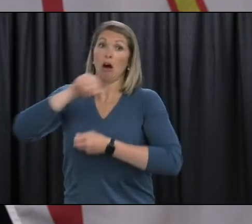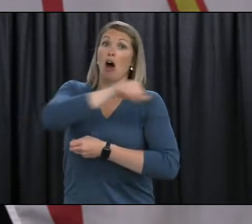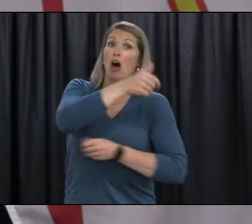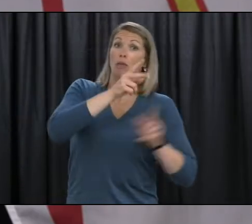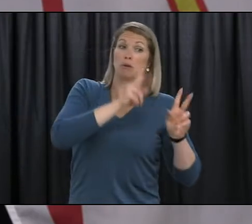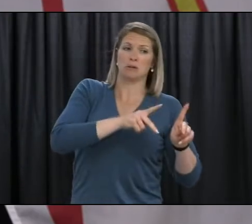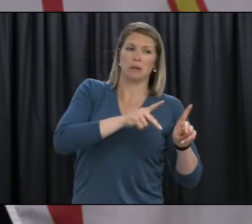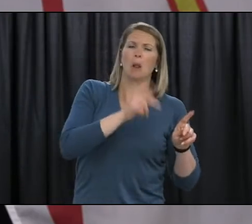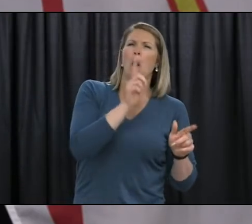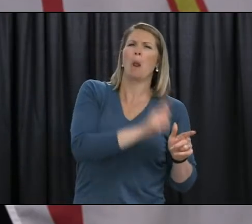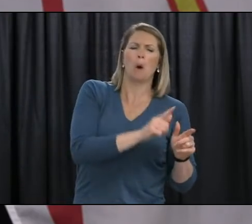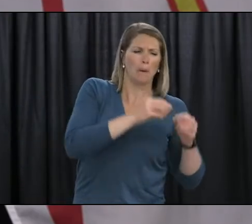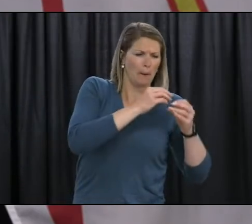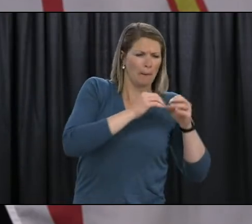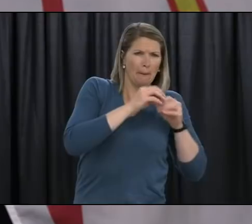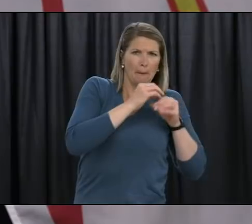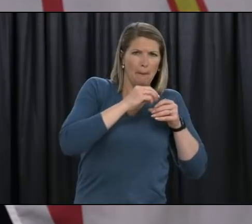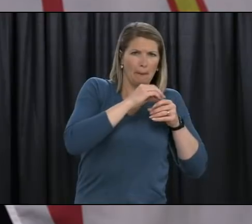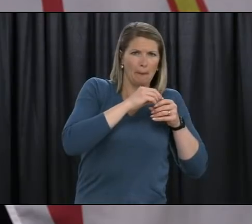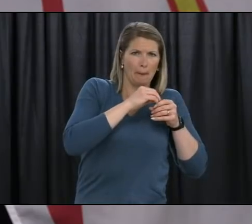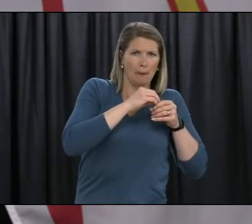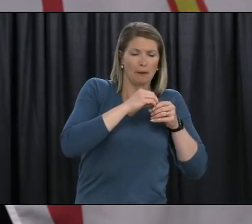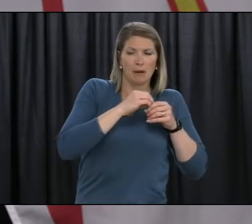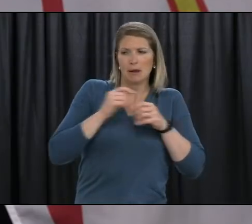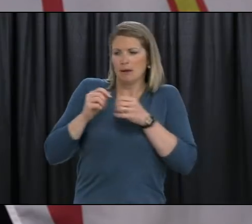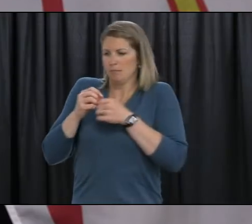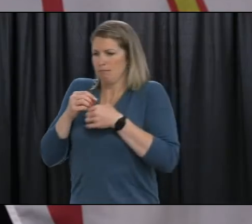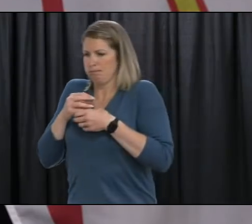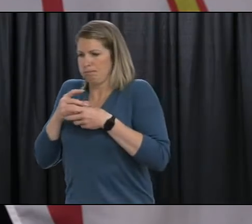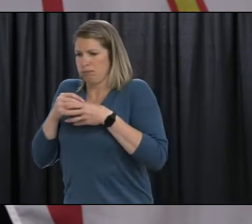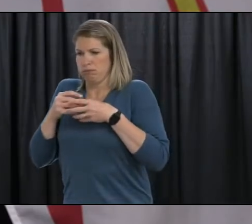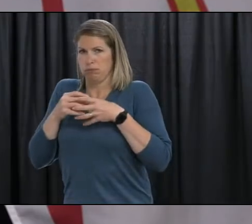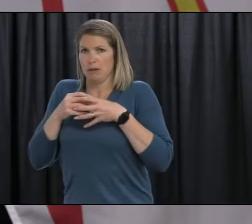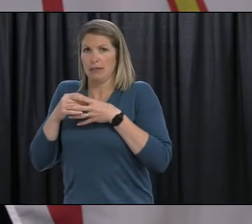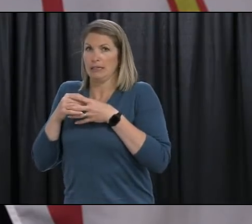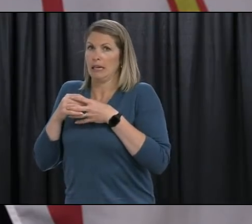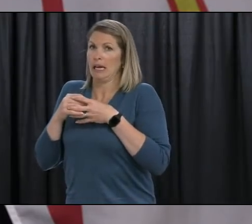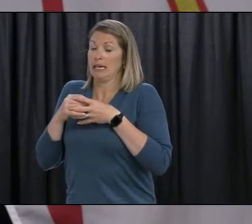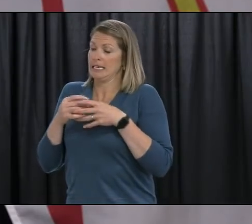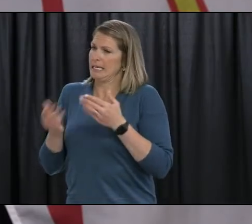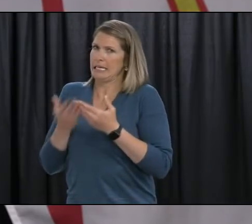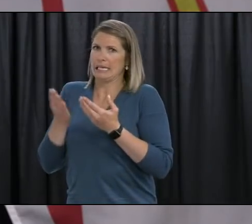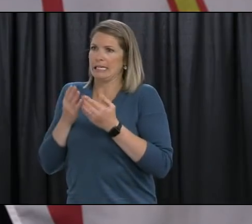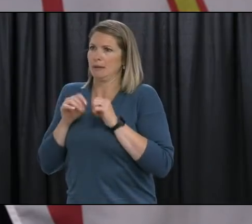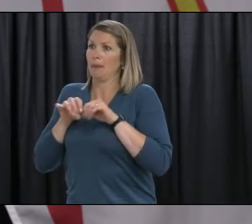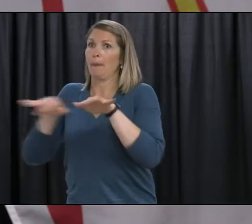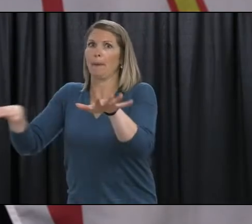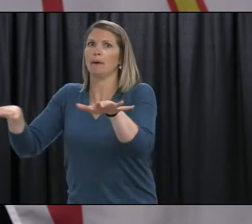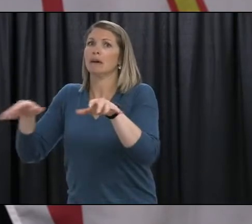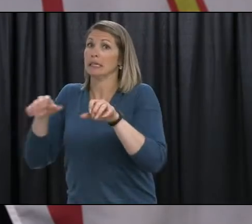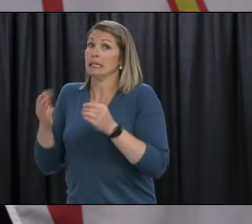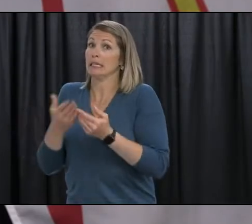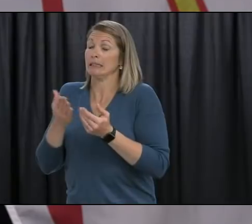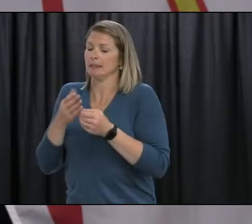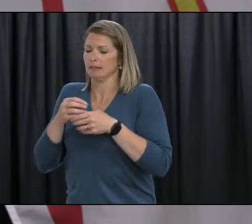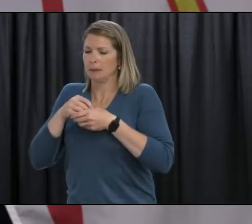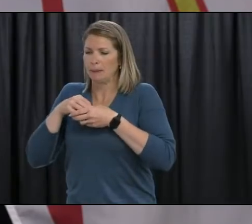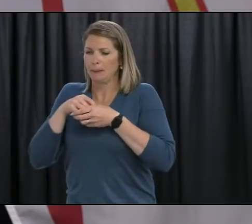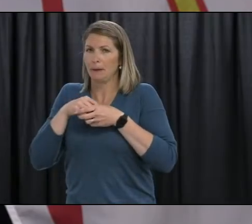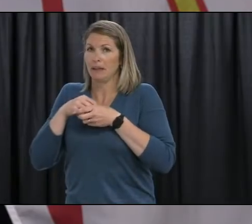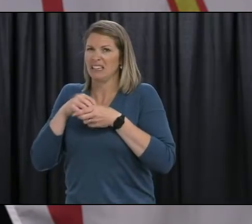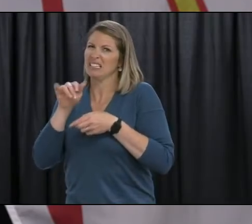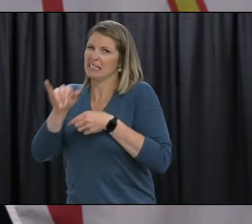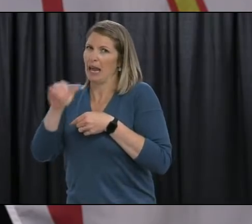there's a higher risk that the disease could be spread. So we're a little more cautious in that situation, and so what we want then